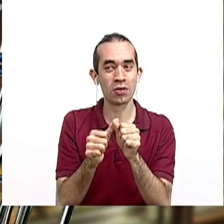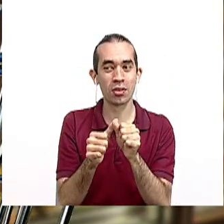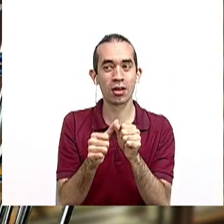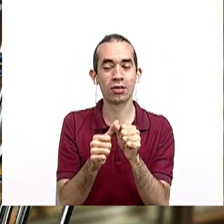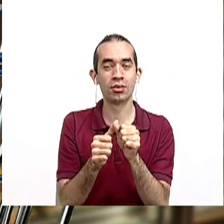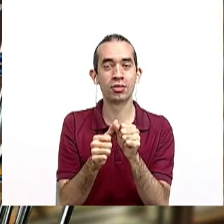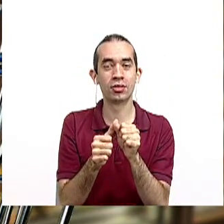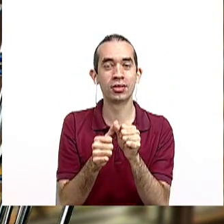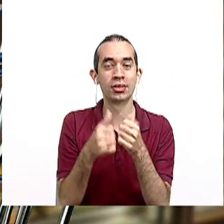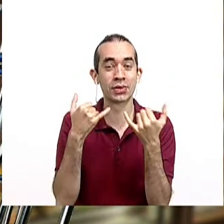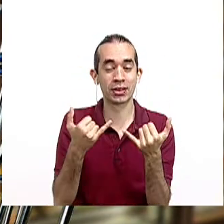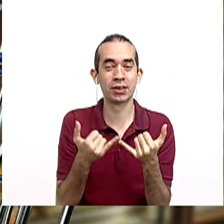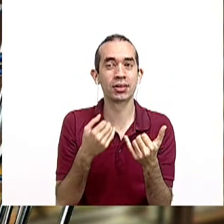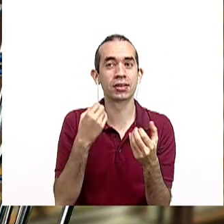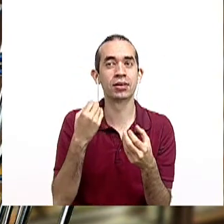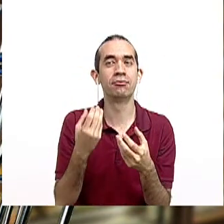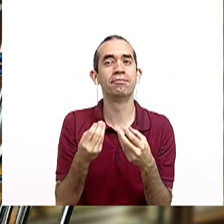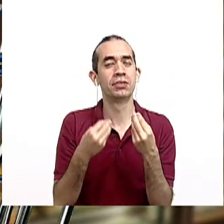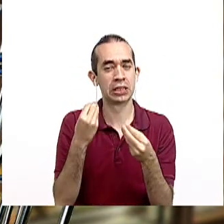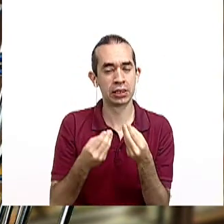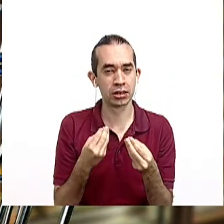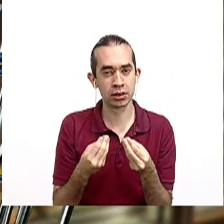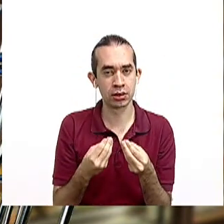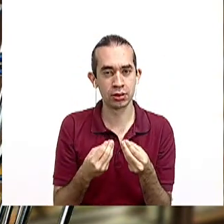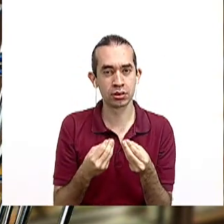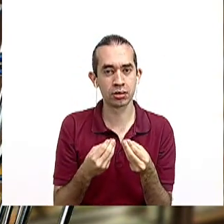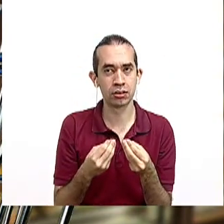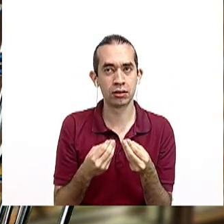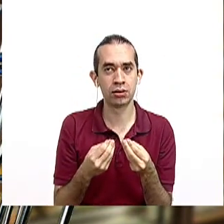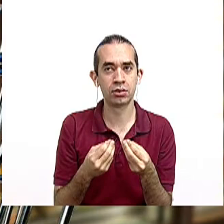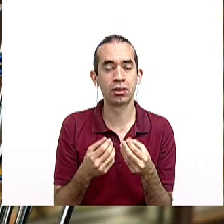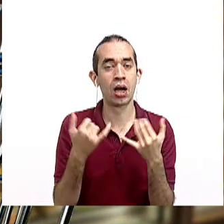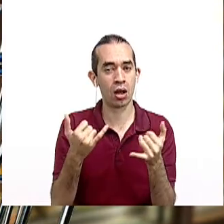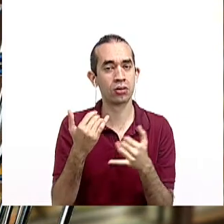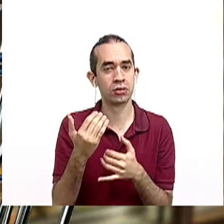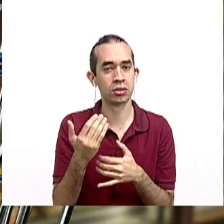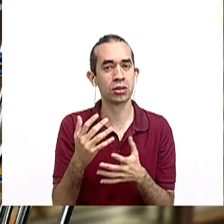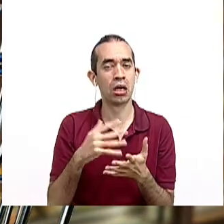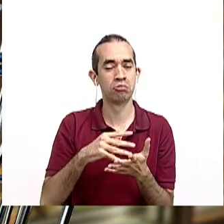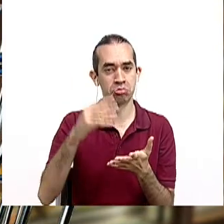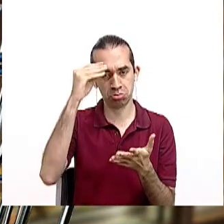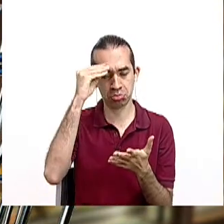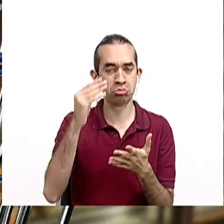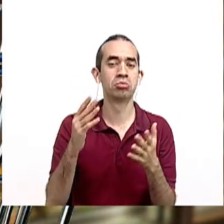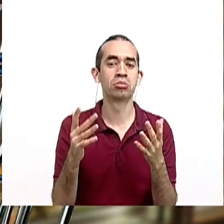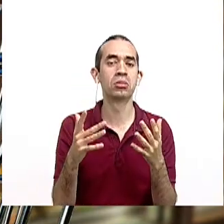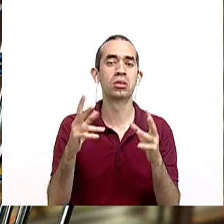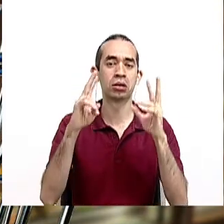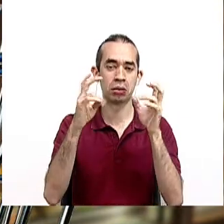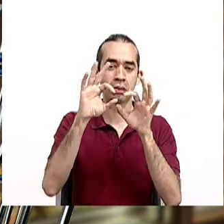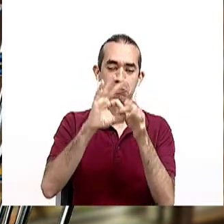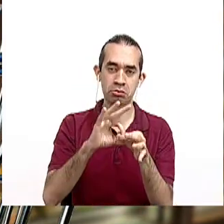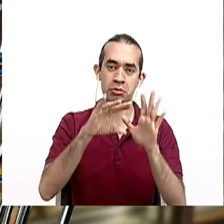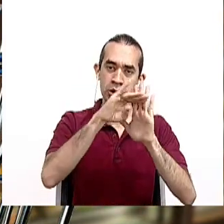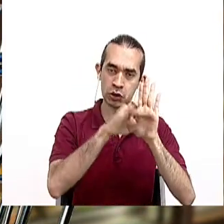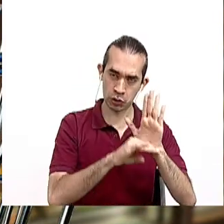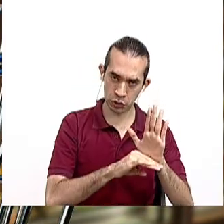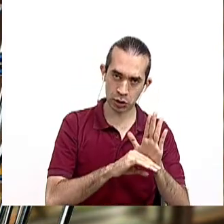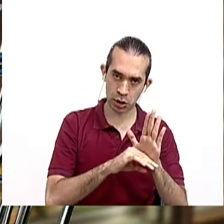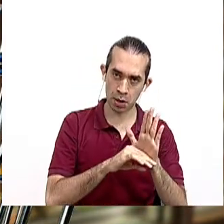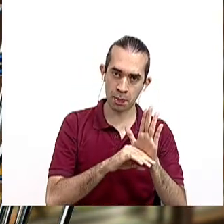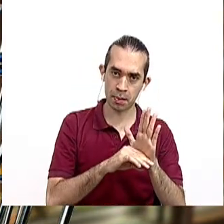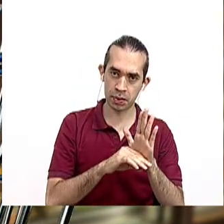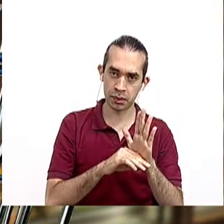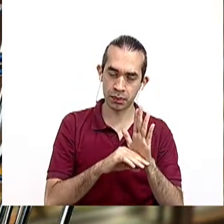do. Okay, let's learn, now that you know and learn more about shopping lists, let's complete the writing